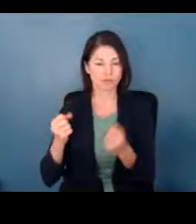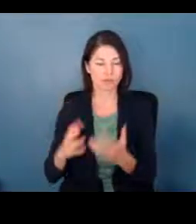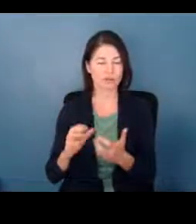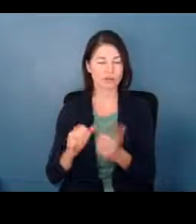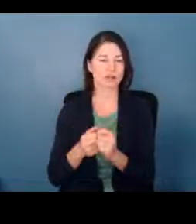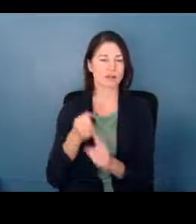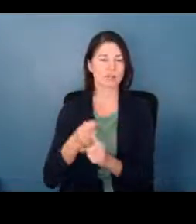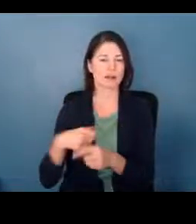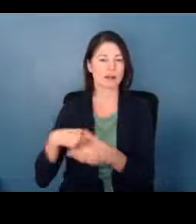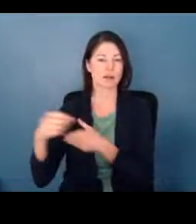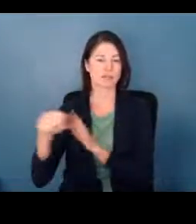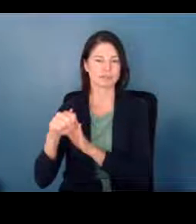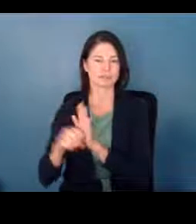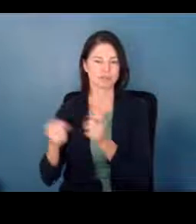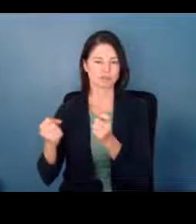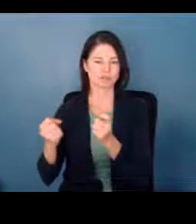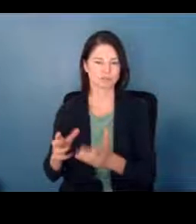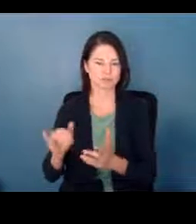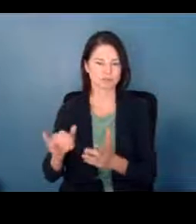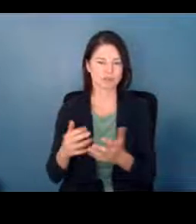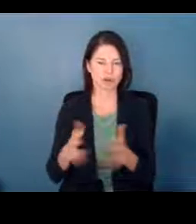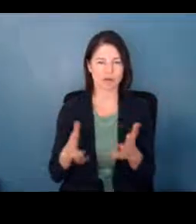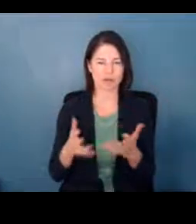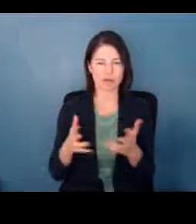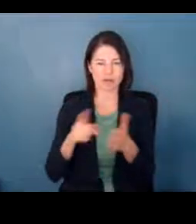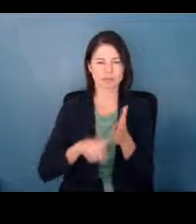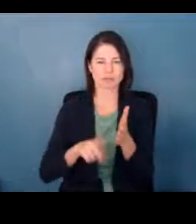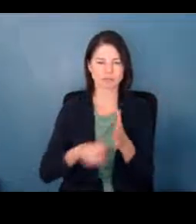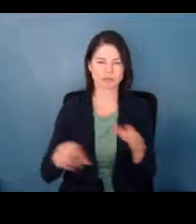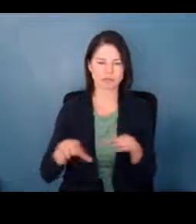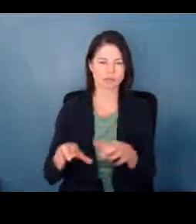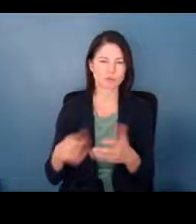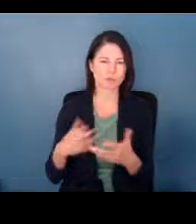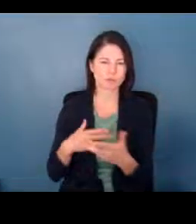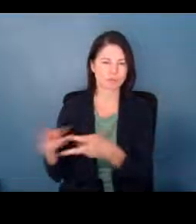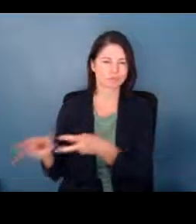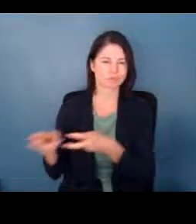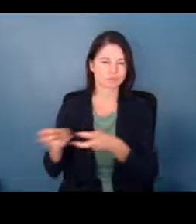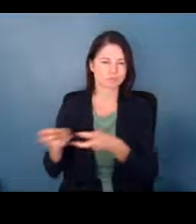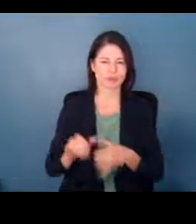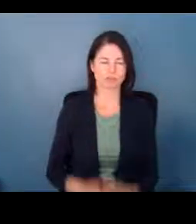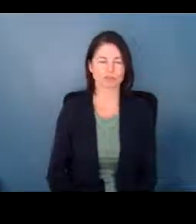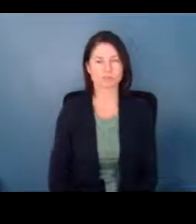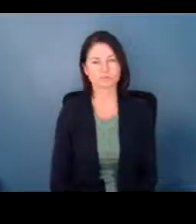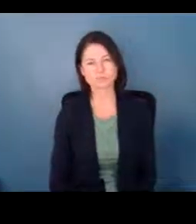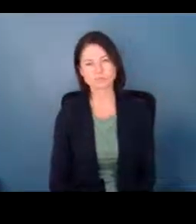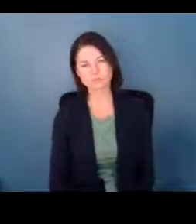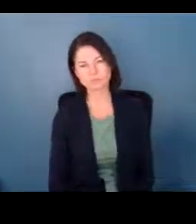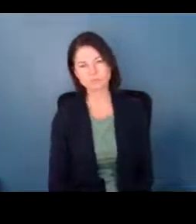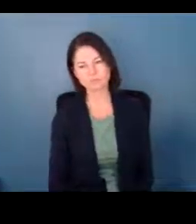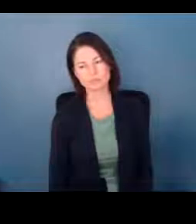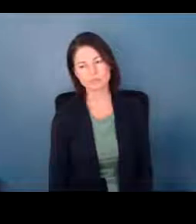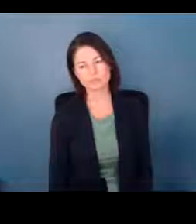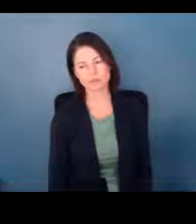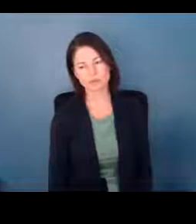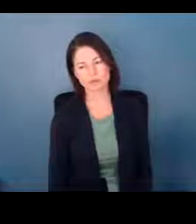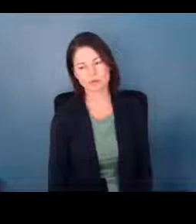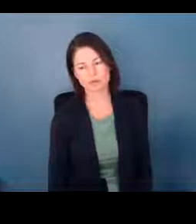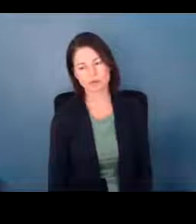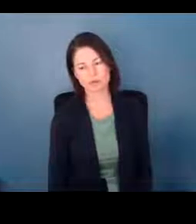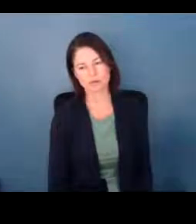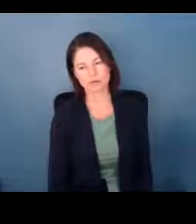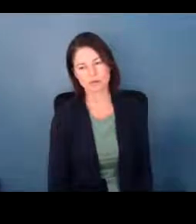So there's a lot of research being done in that area. Okay, a lot of work ahead for you, and thank you, and thank you